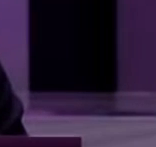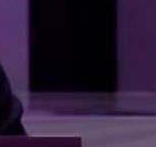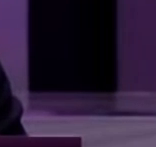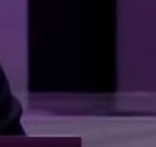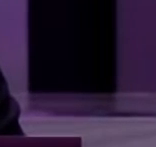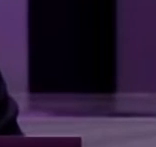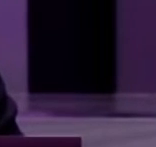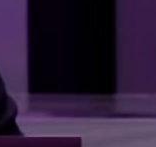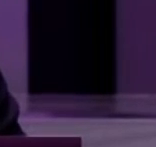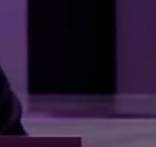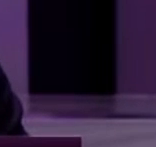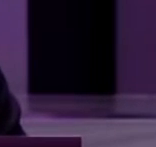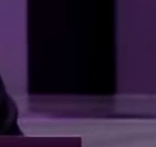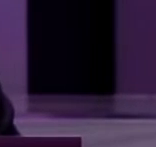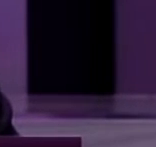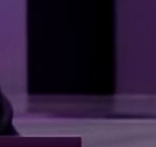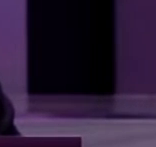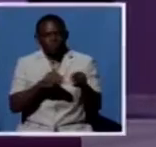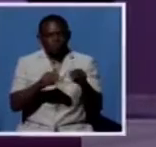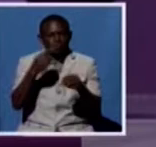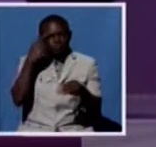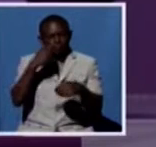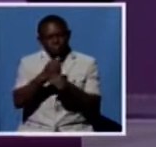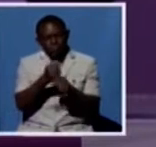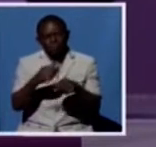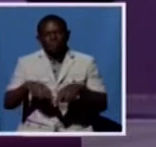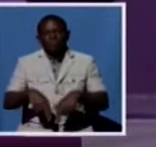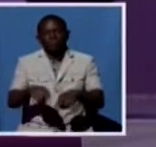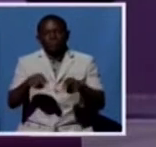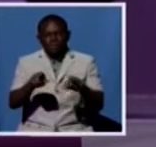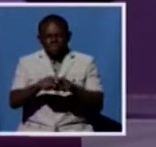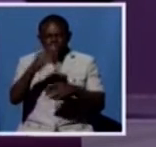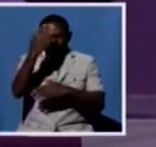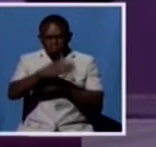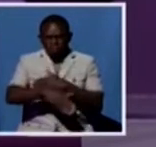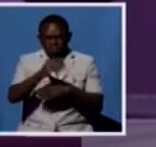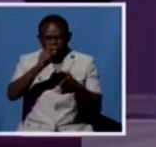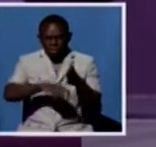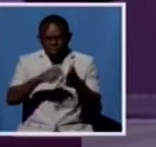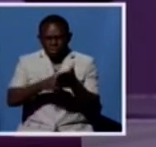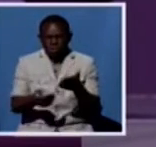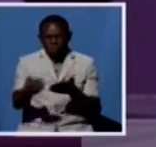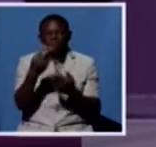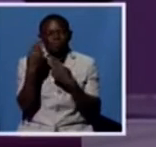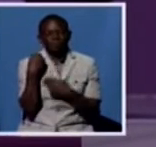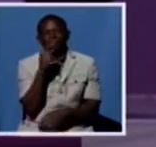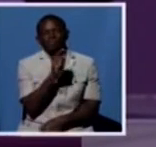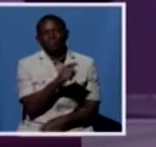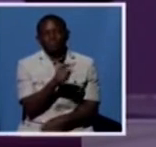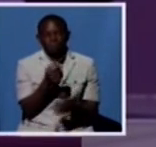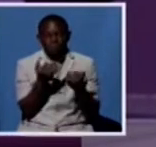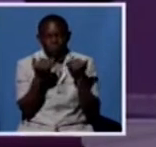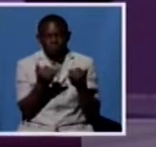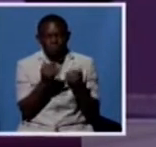implementing and managing toll plazas across the country. On the program this evening, I talked to National Road Fund Agency Director and Chief Executive